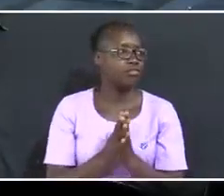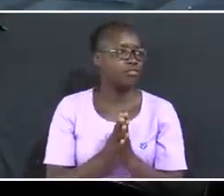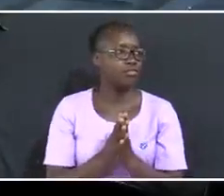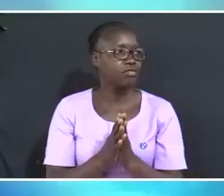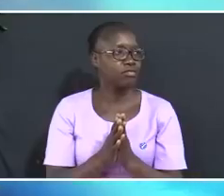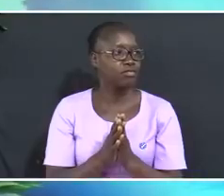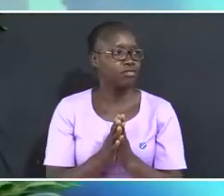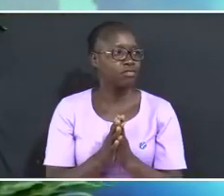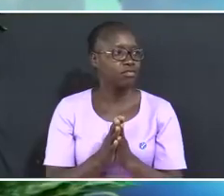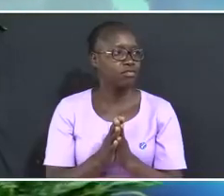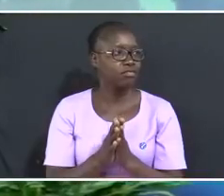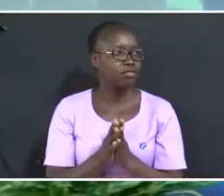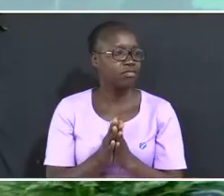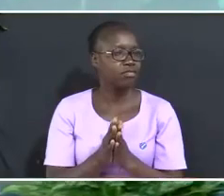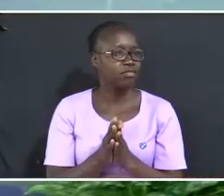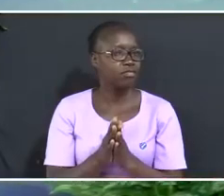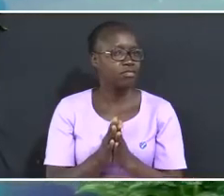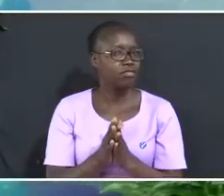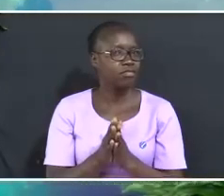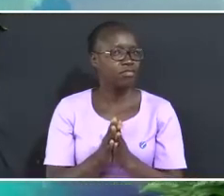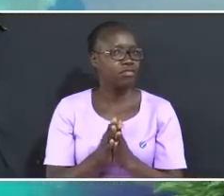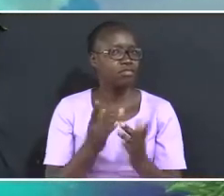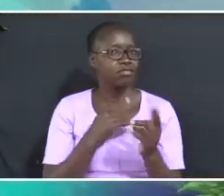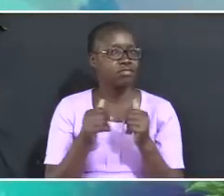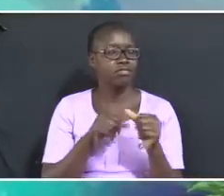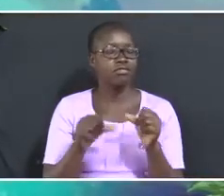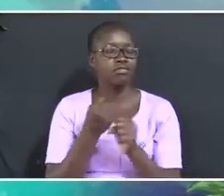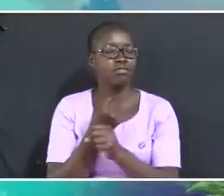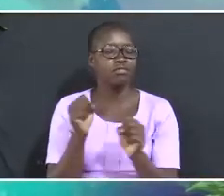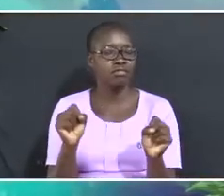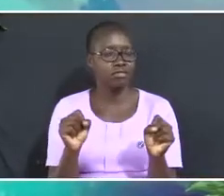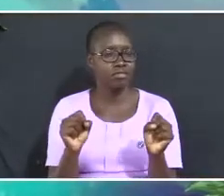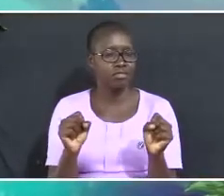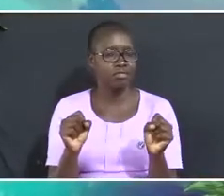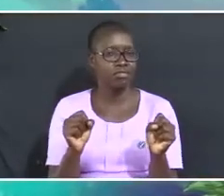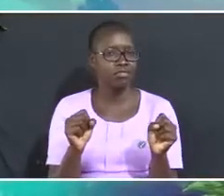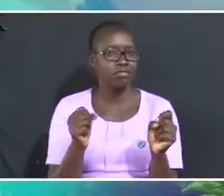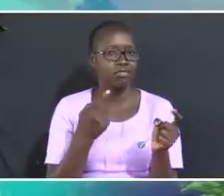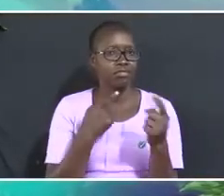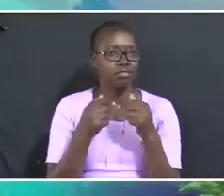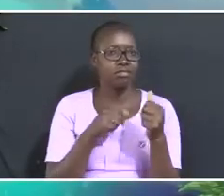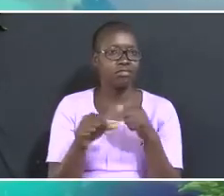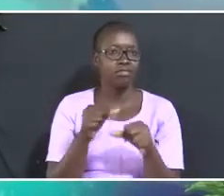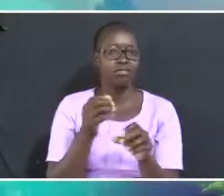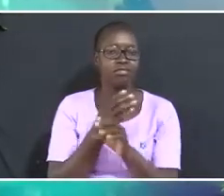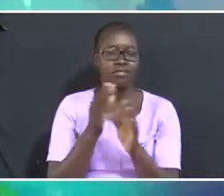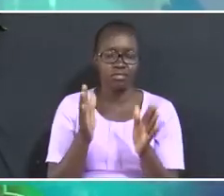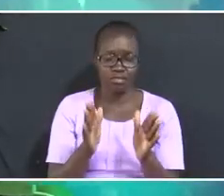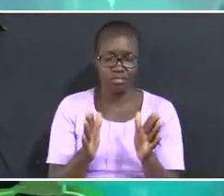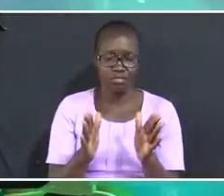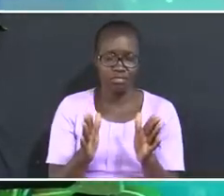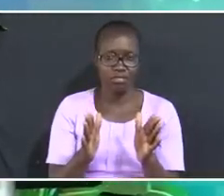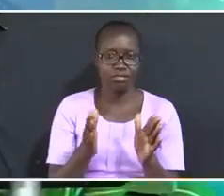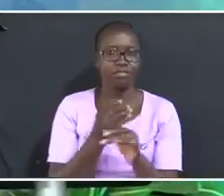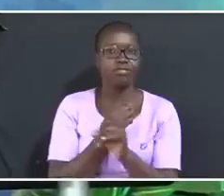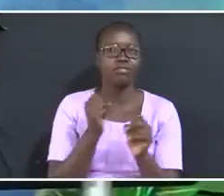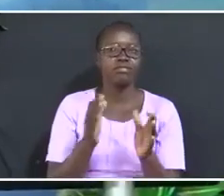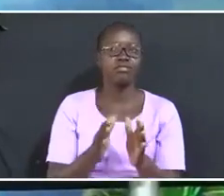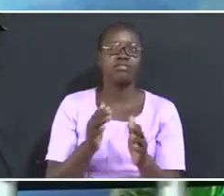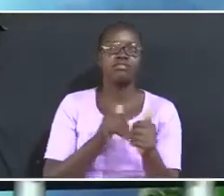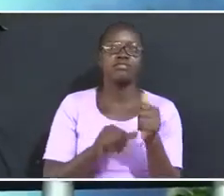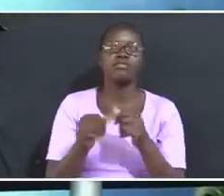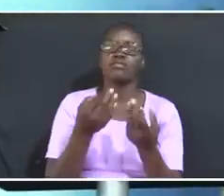Inside, we are talking about salvation. We are talking about Christianity. Christianity is